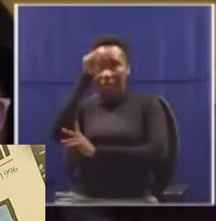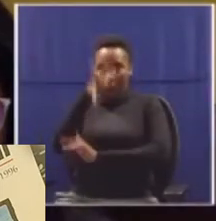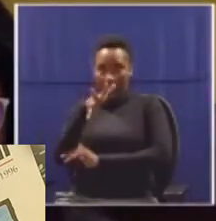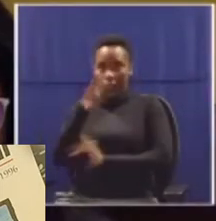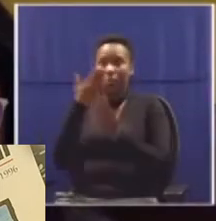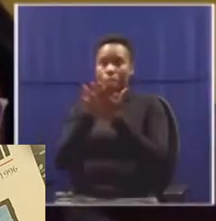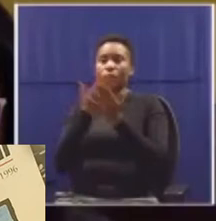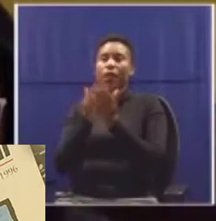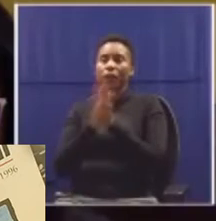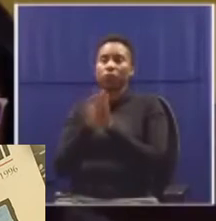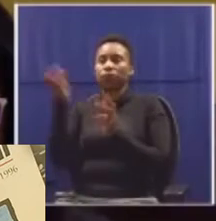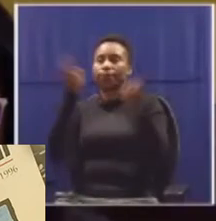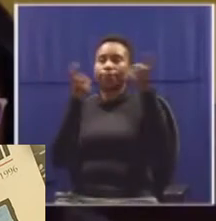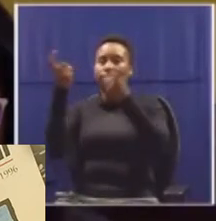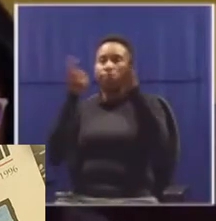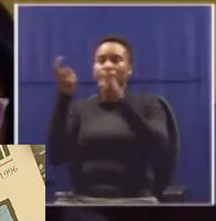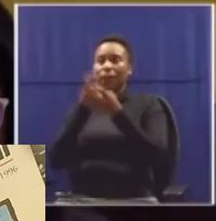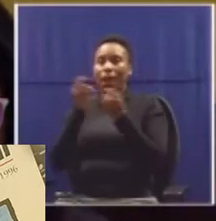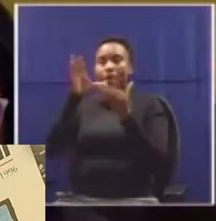the members